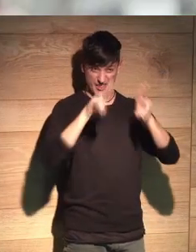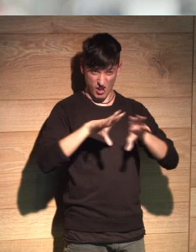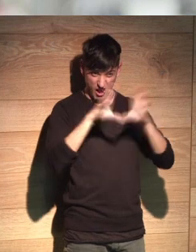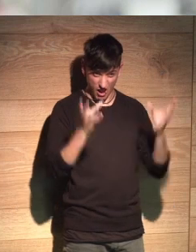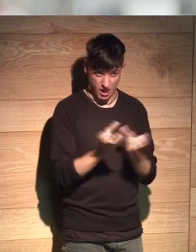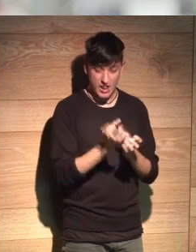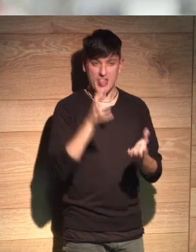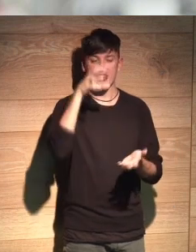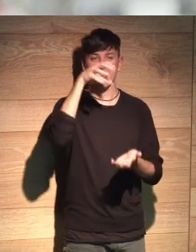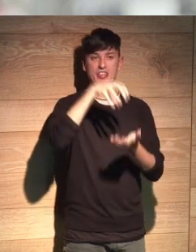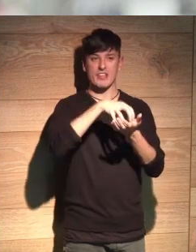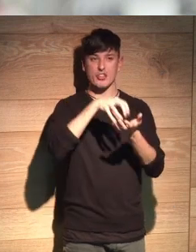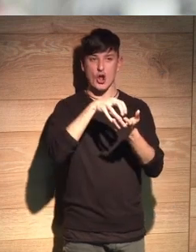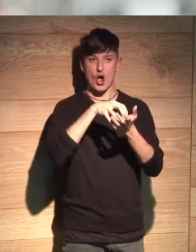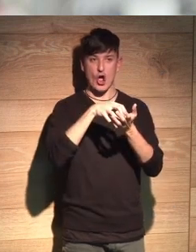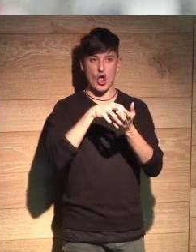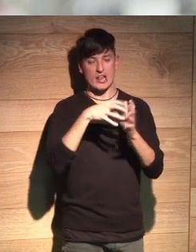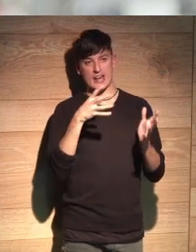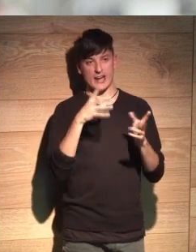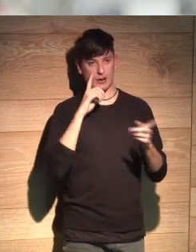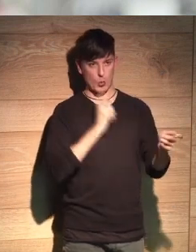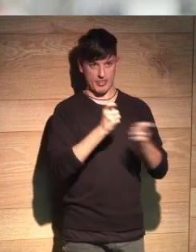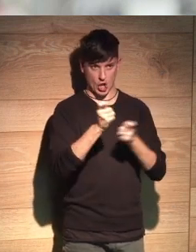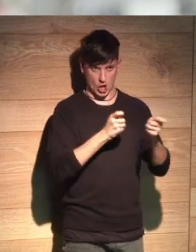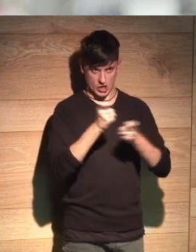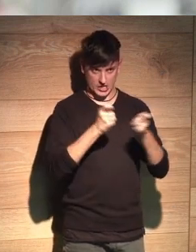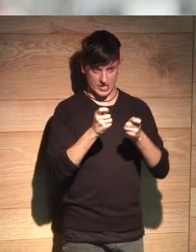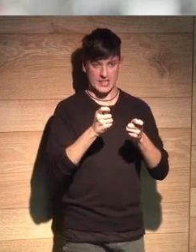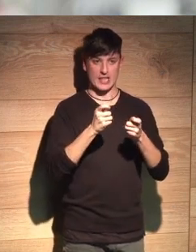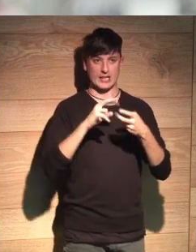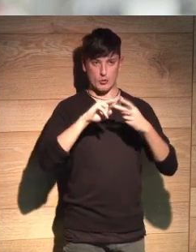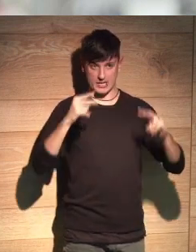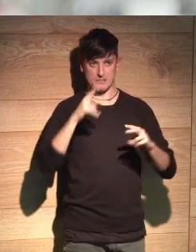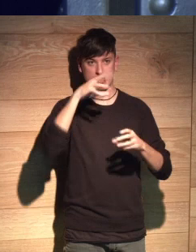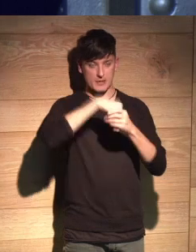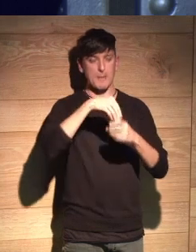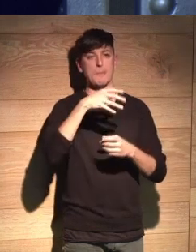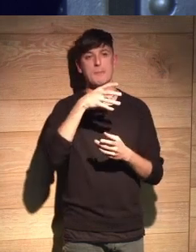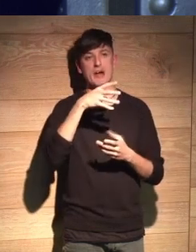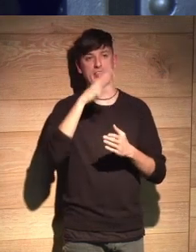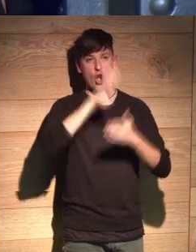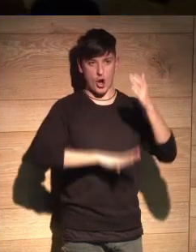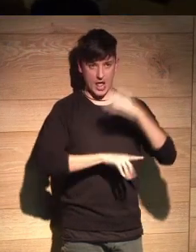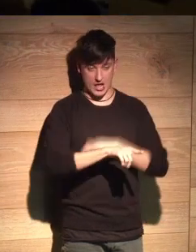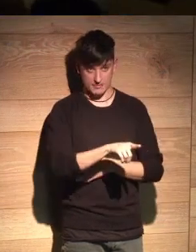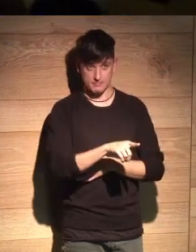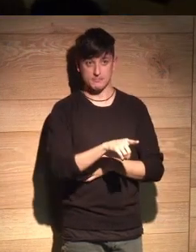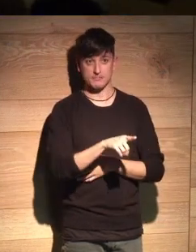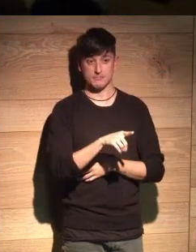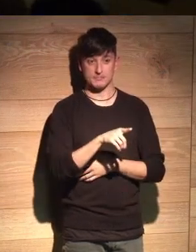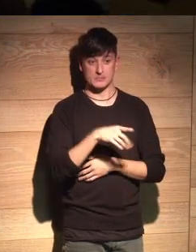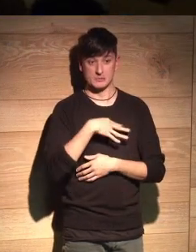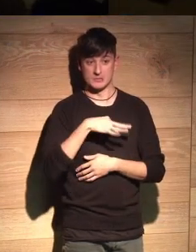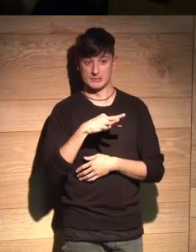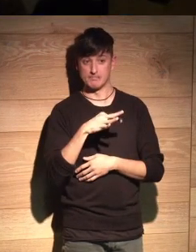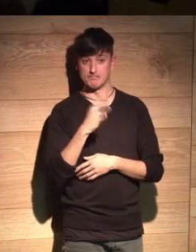line in the Center of Genomic Regulation of Barcelona. We are going to give this space. Our speakers